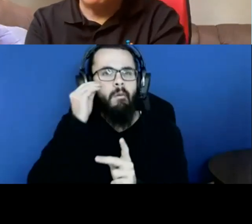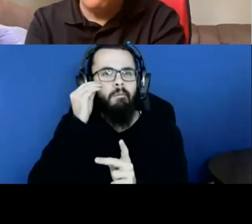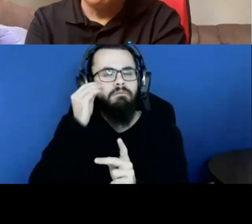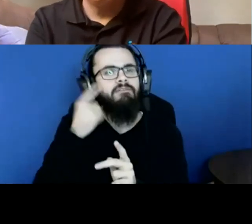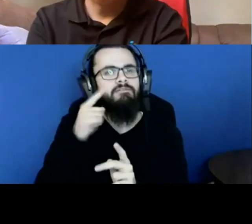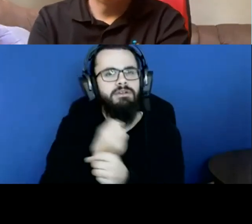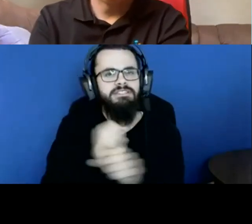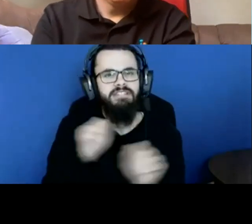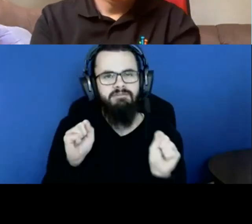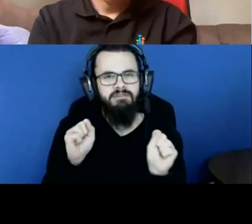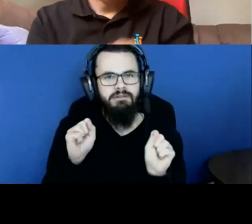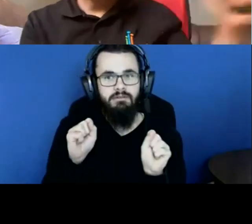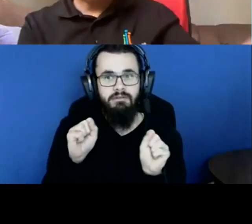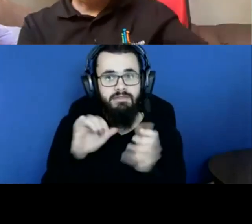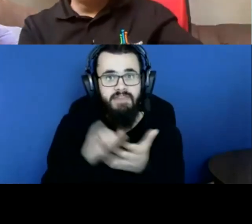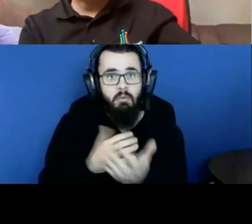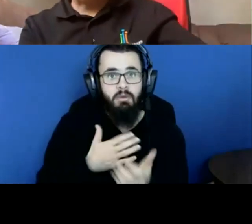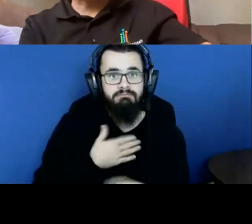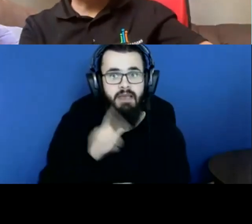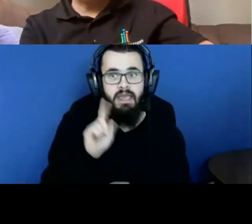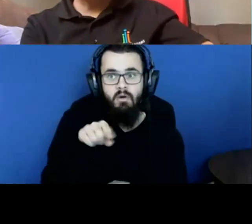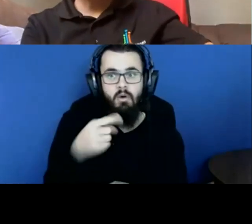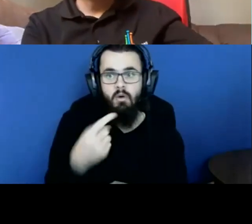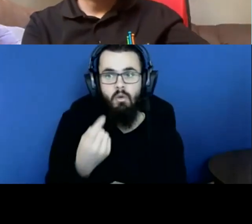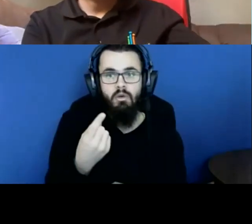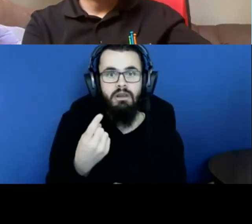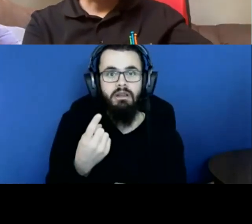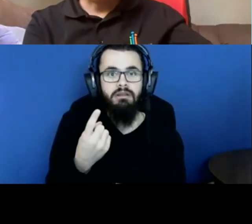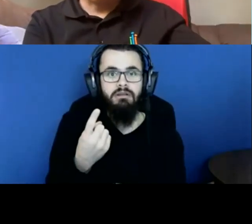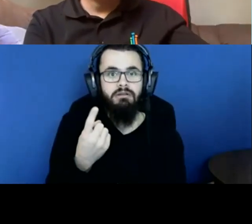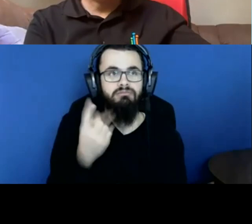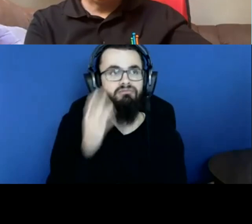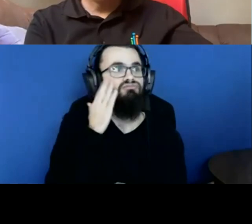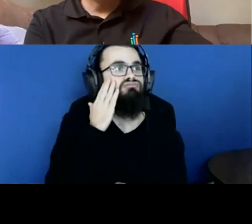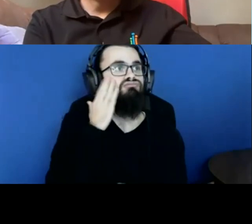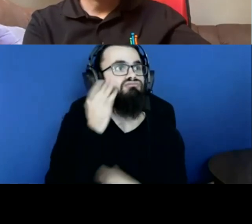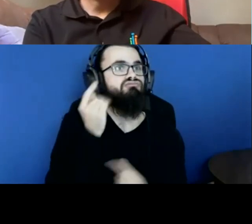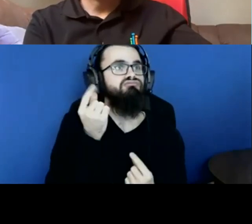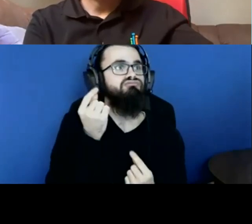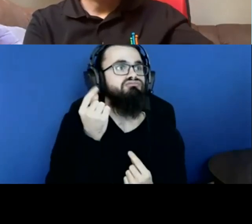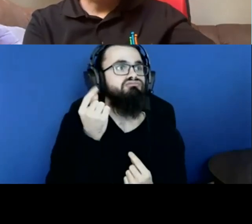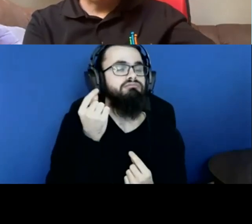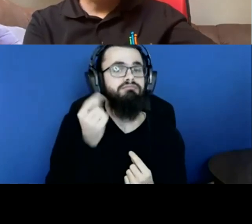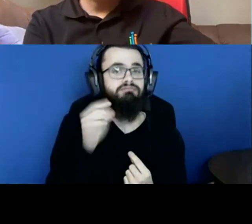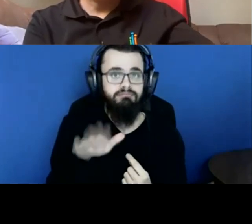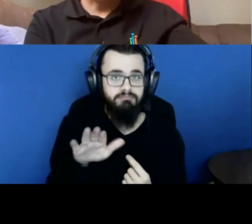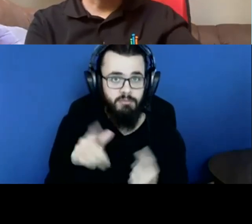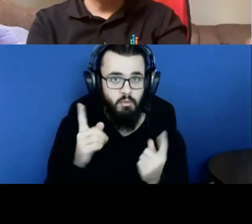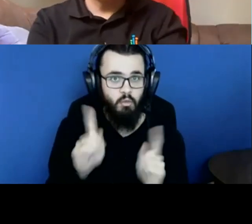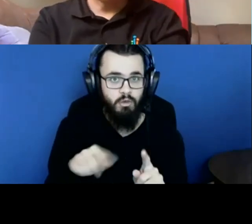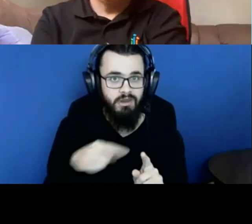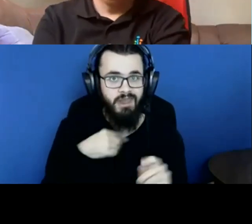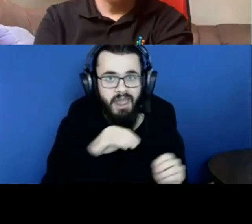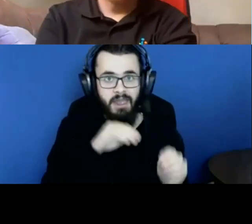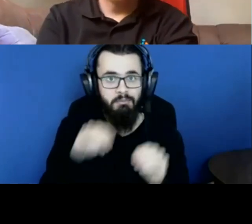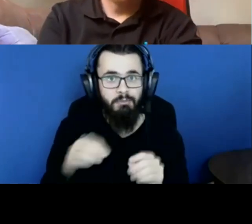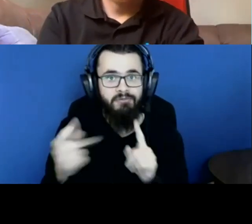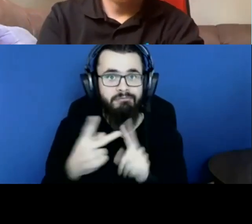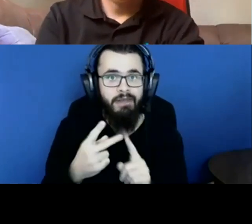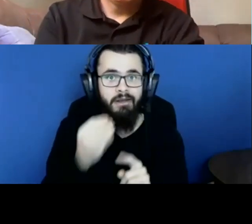back home. And when I moved back home, my mom said, I told you